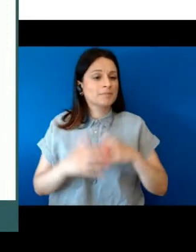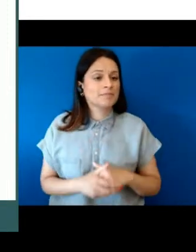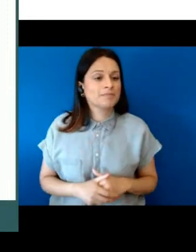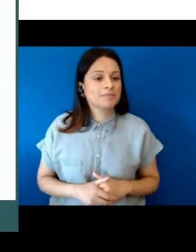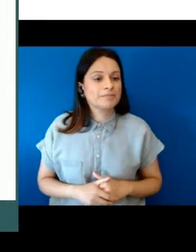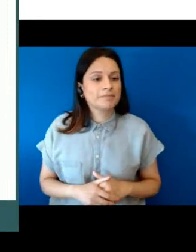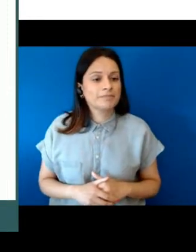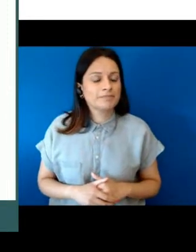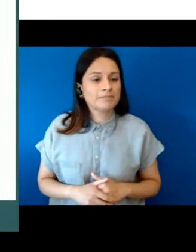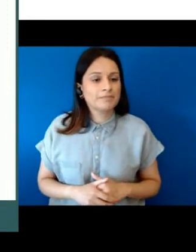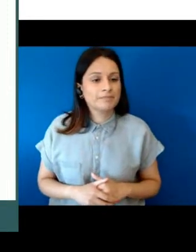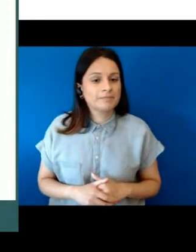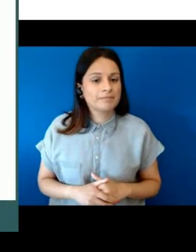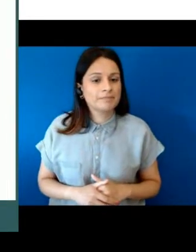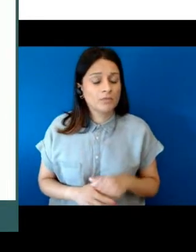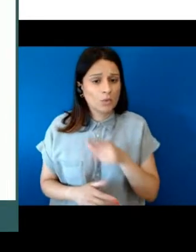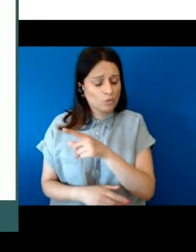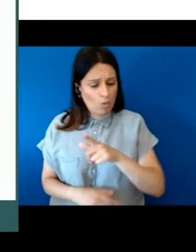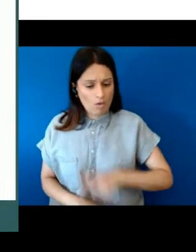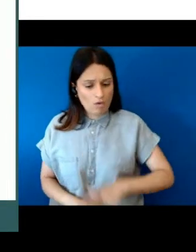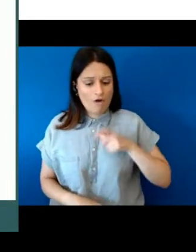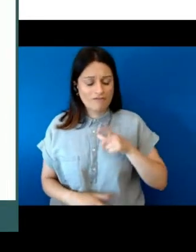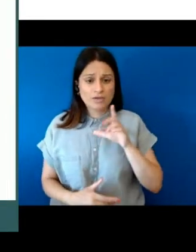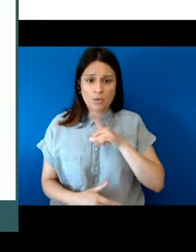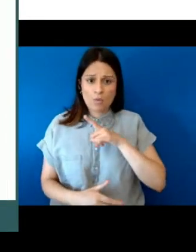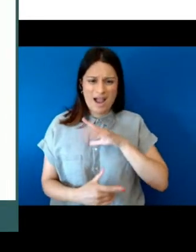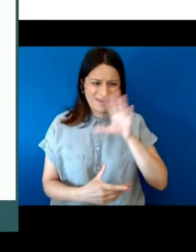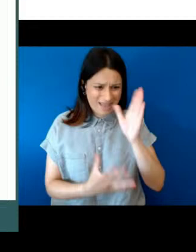the information that's in there is